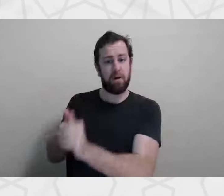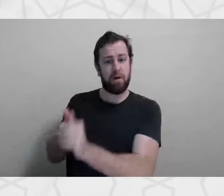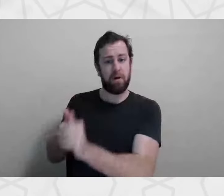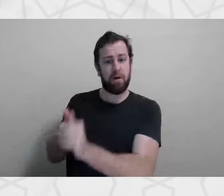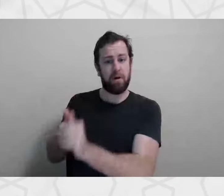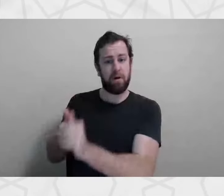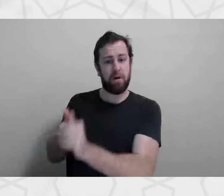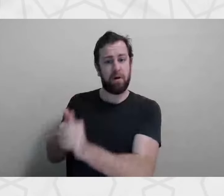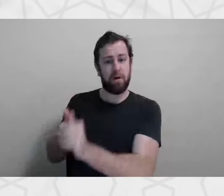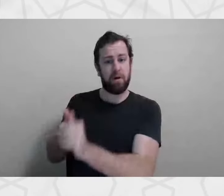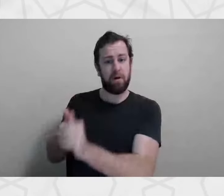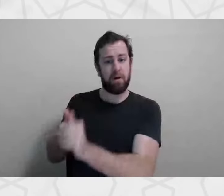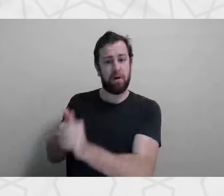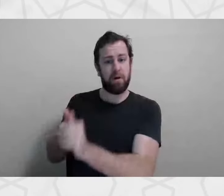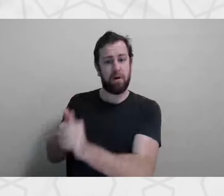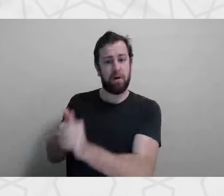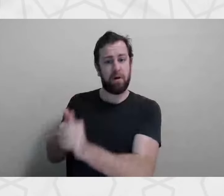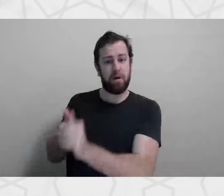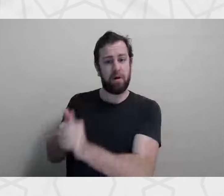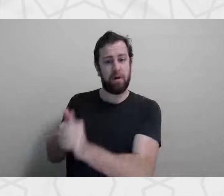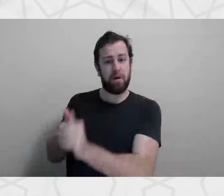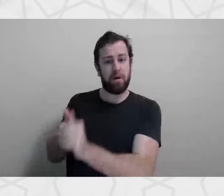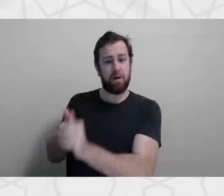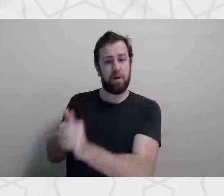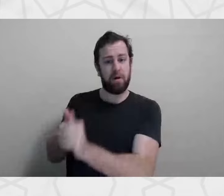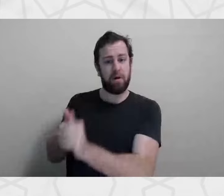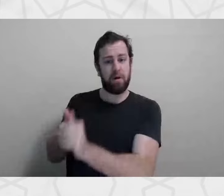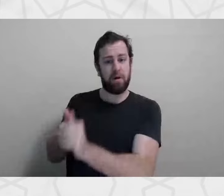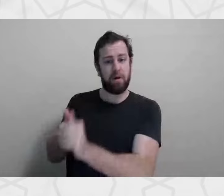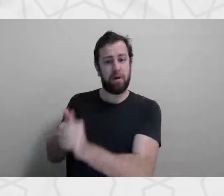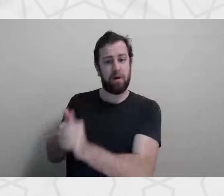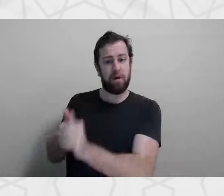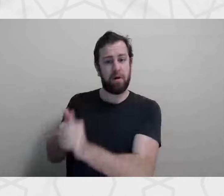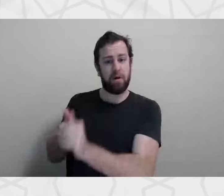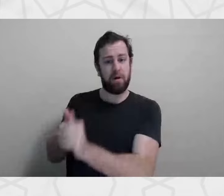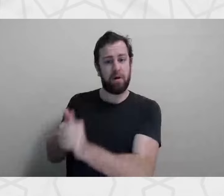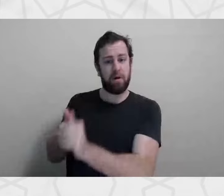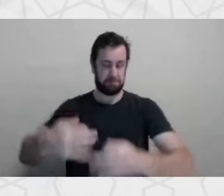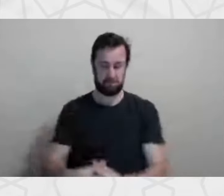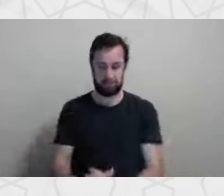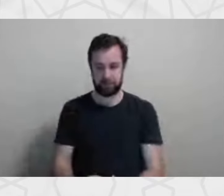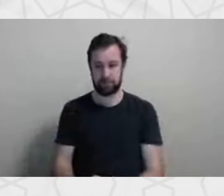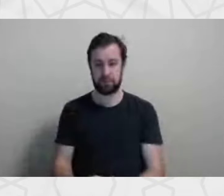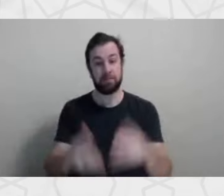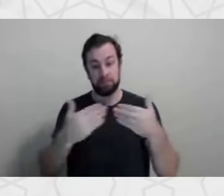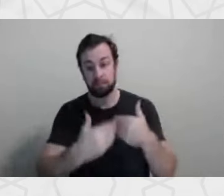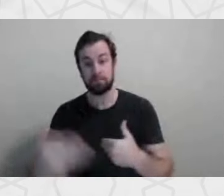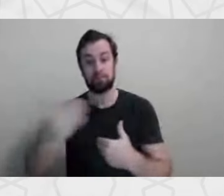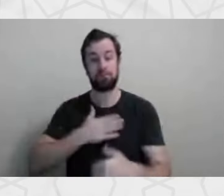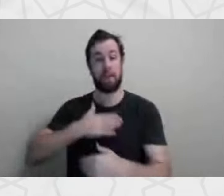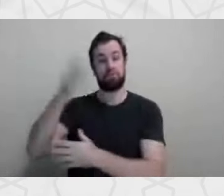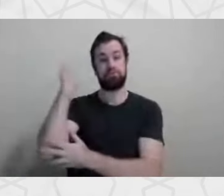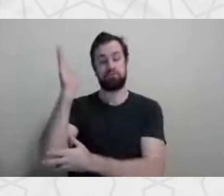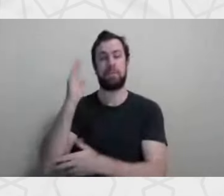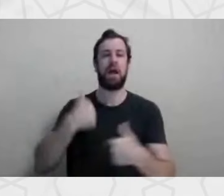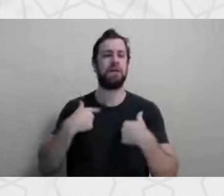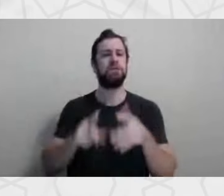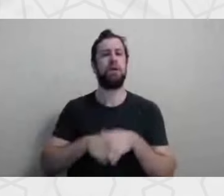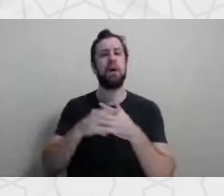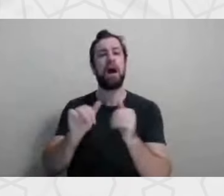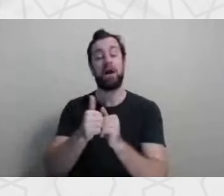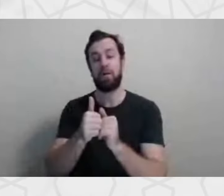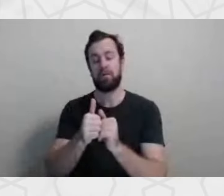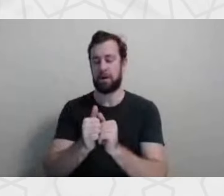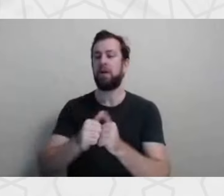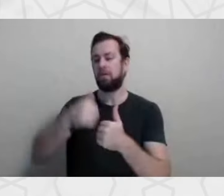and establish his sunnah to the day of judgment. As to what follows, I begin by